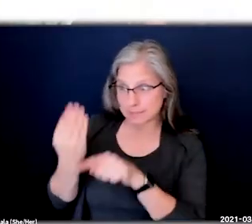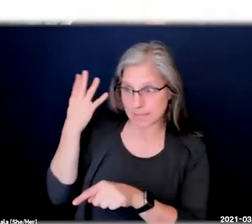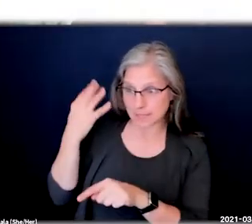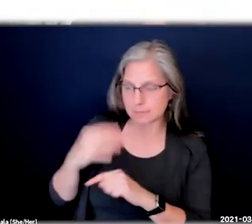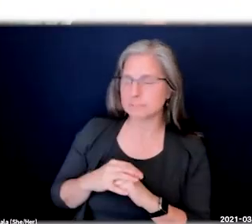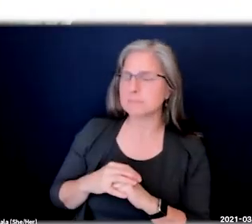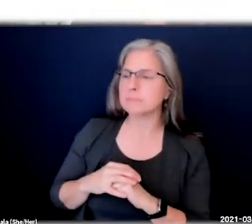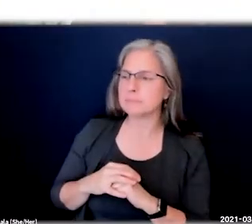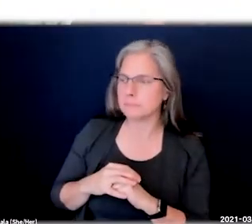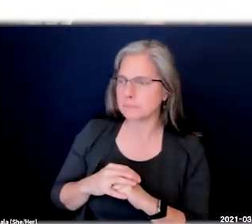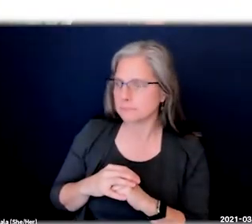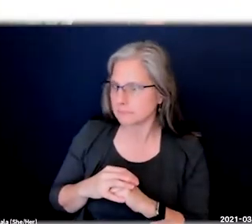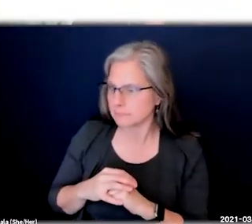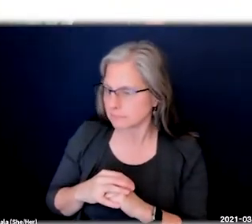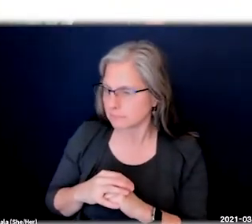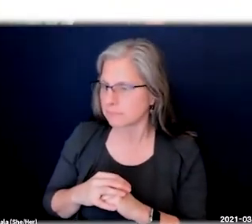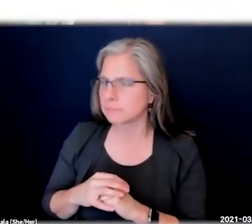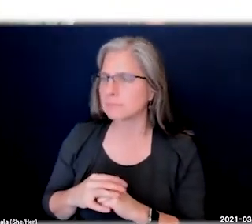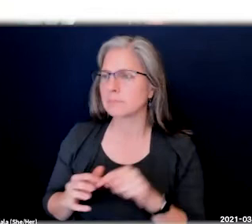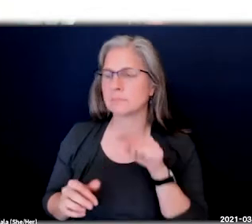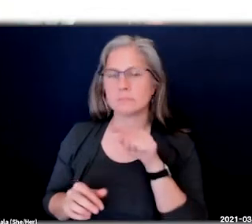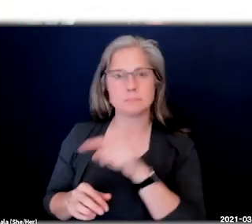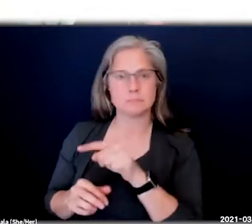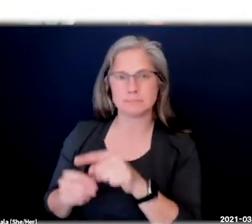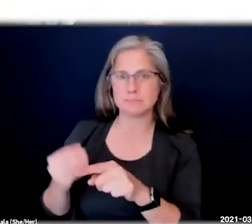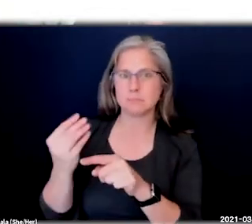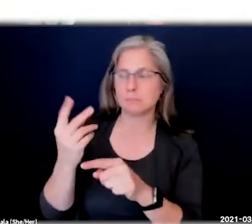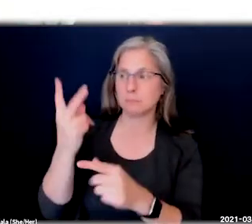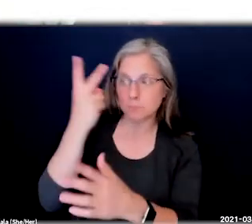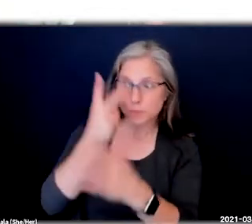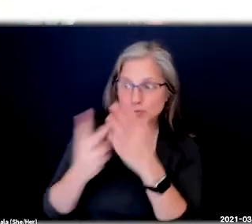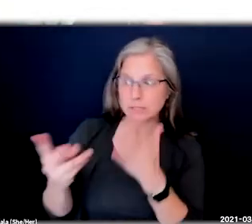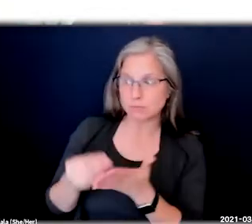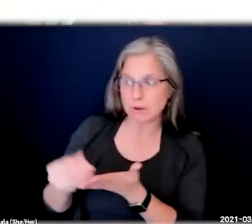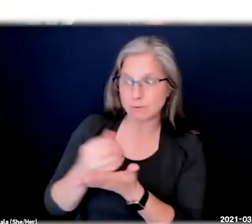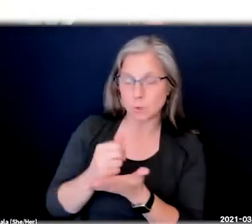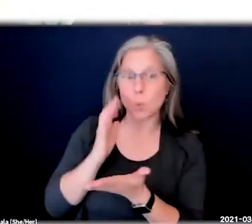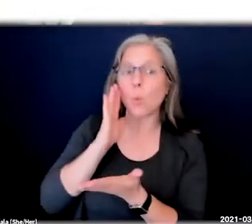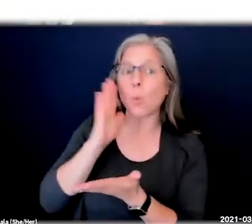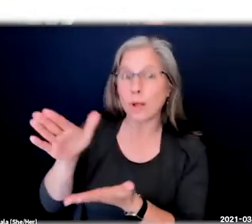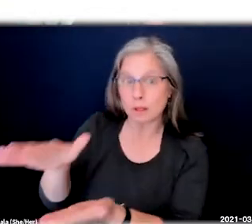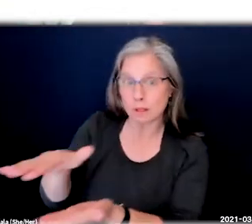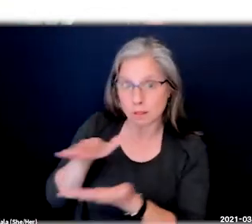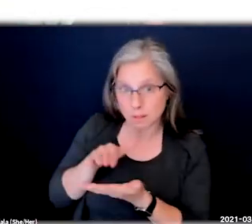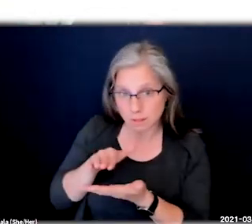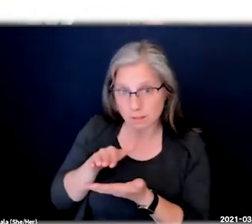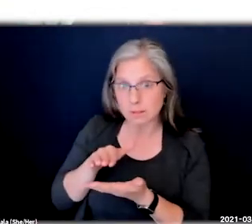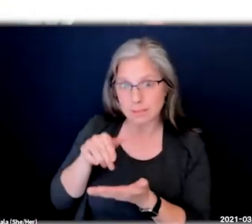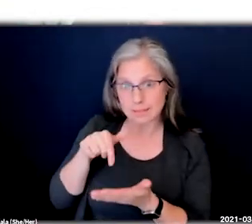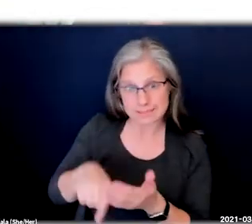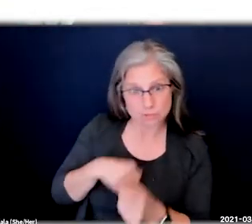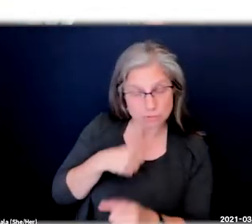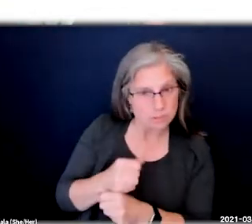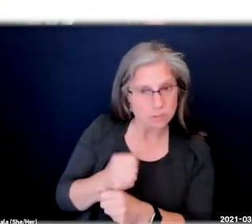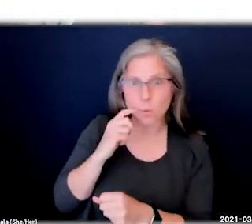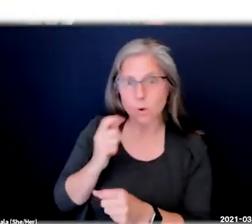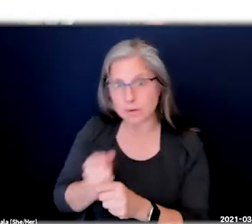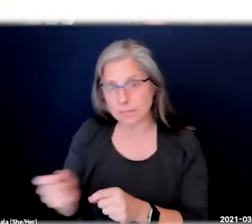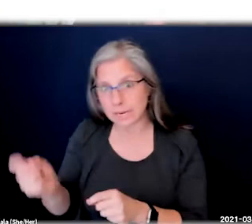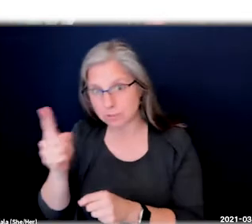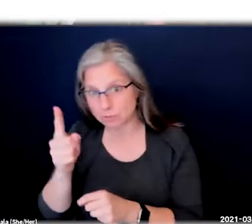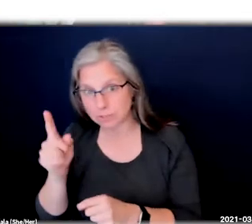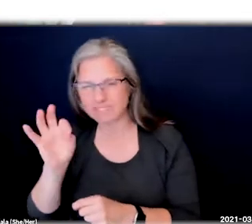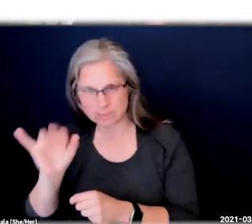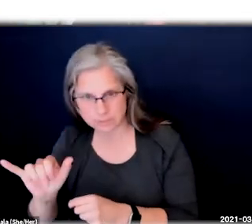Okay. So this is a projected revenue that we will be receiving either sometime this year or sometime next fiscal